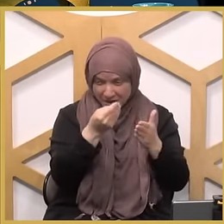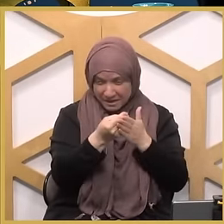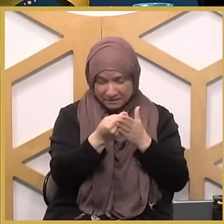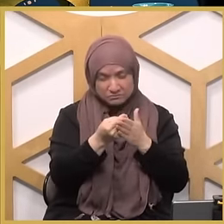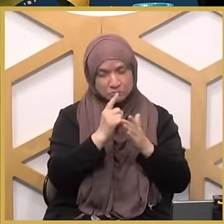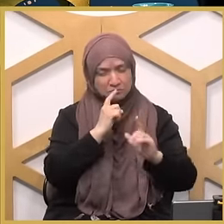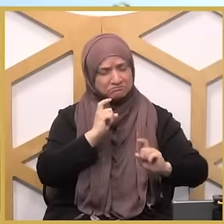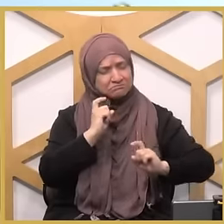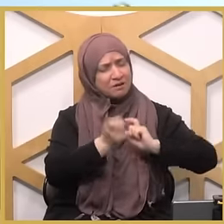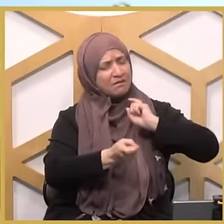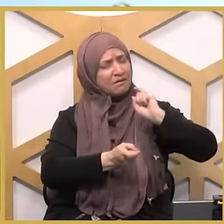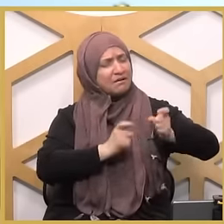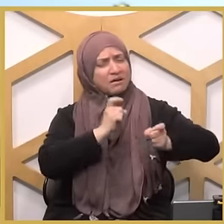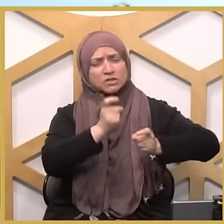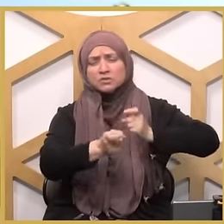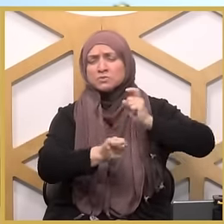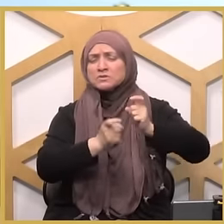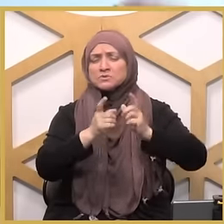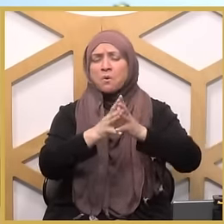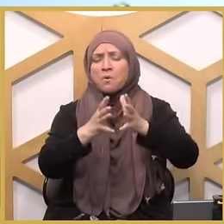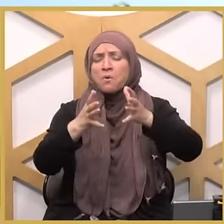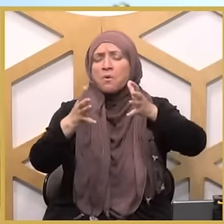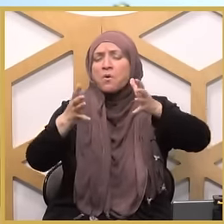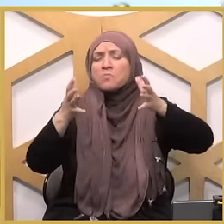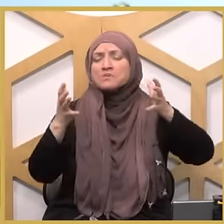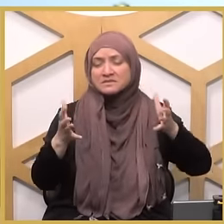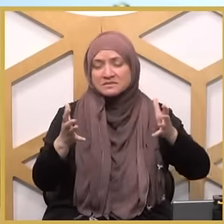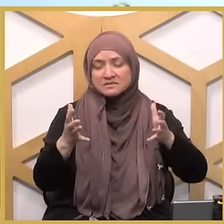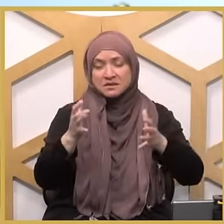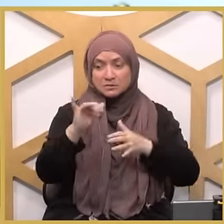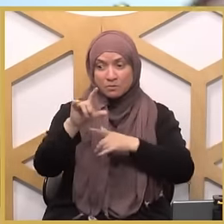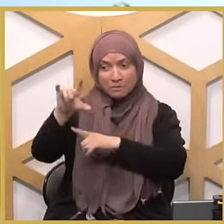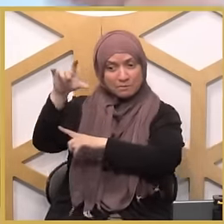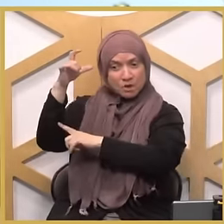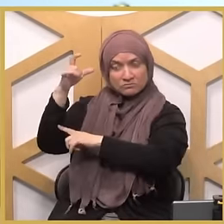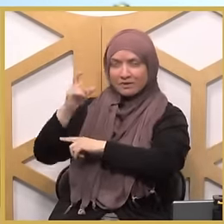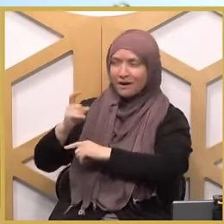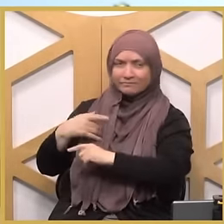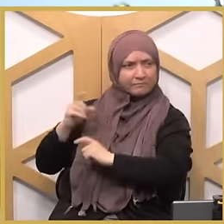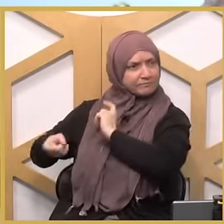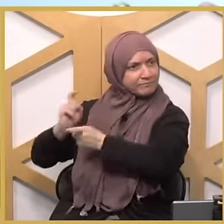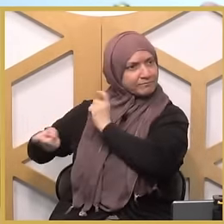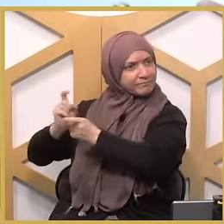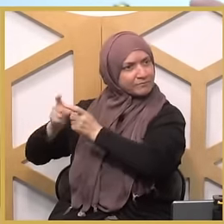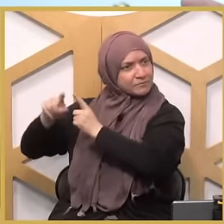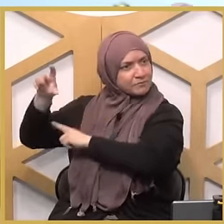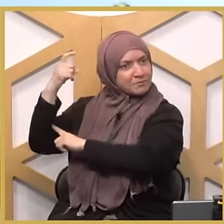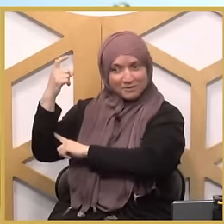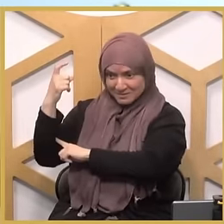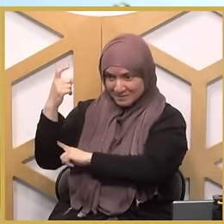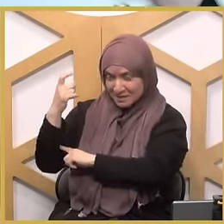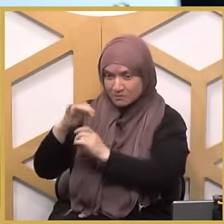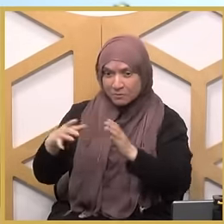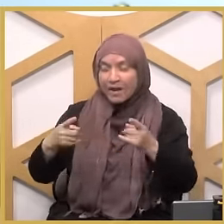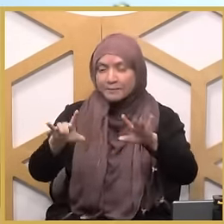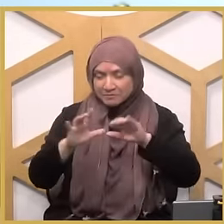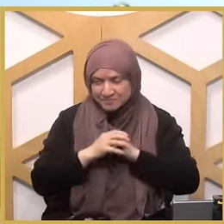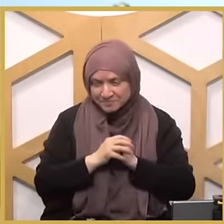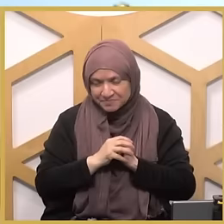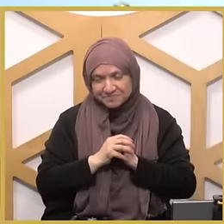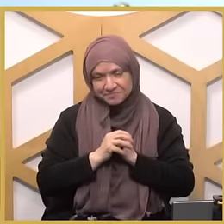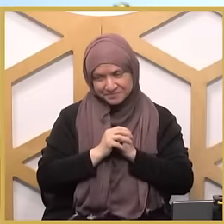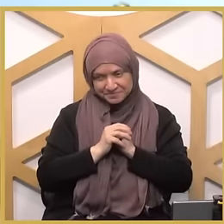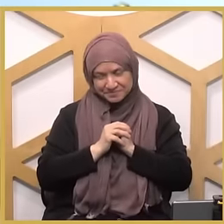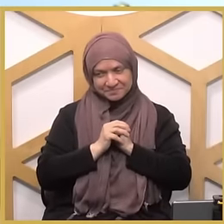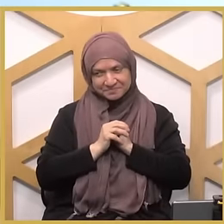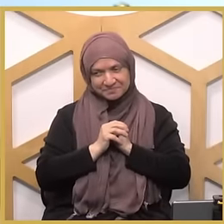He did an investigation, subhanAllah. All the financial investigation, by the way, this isn't here. All the financial investigation showed was actually that he gave even more sadaqah